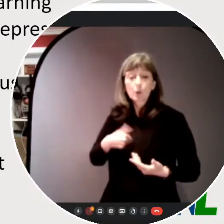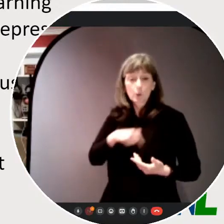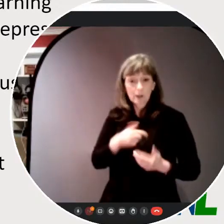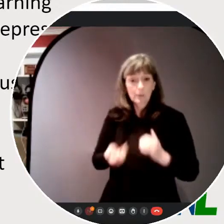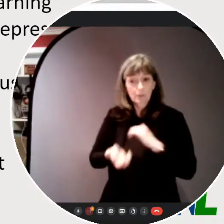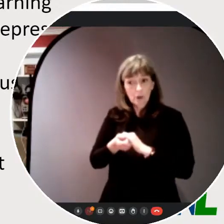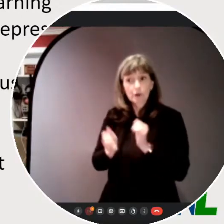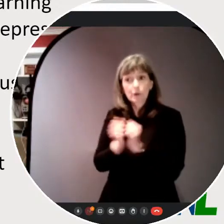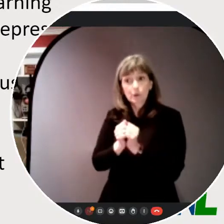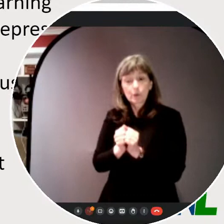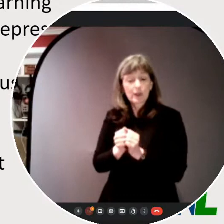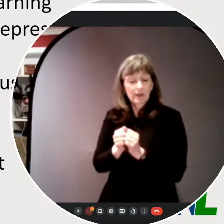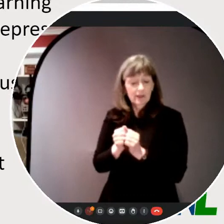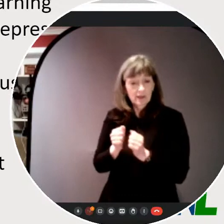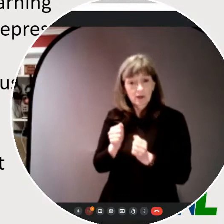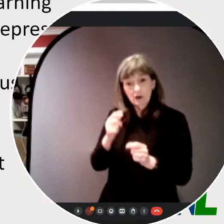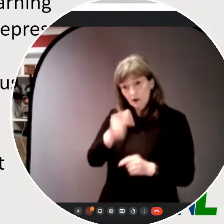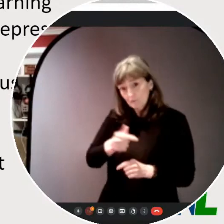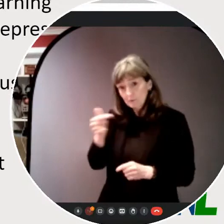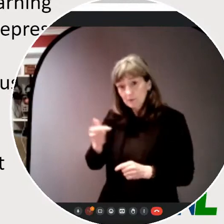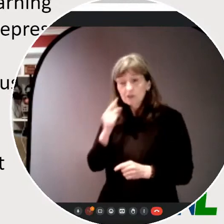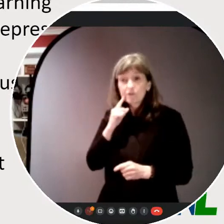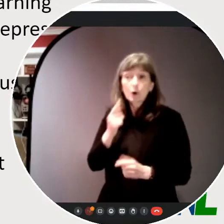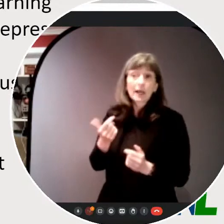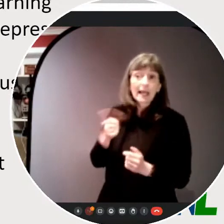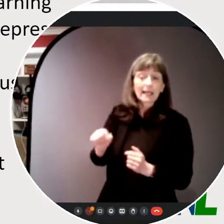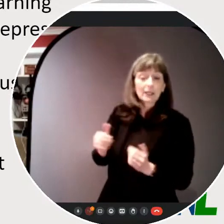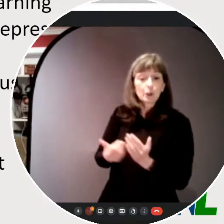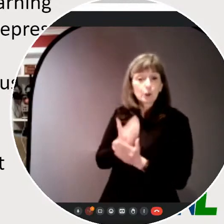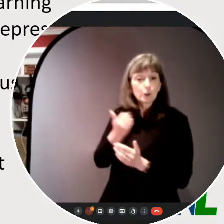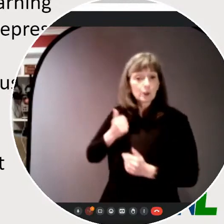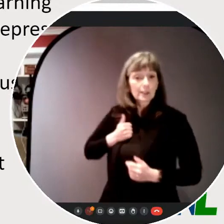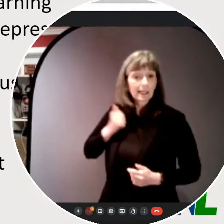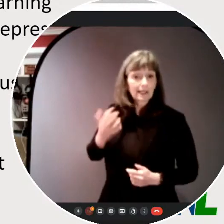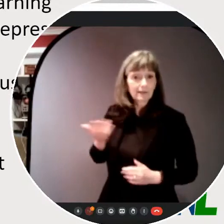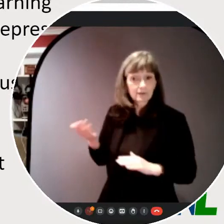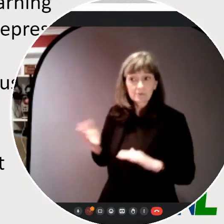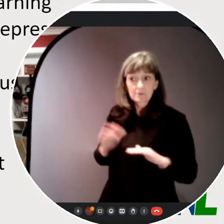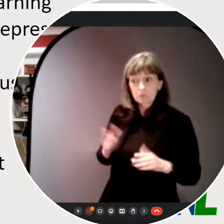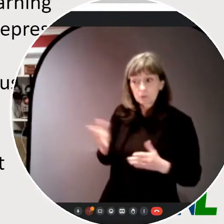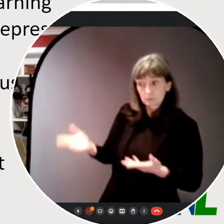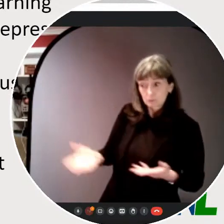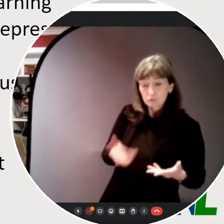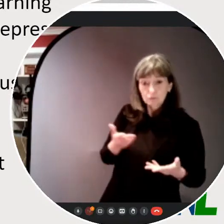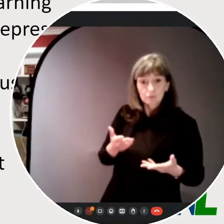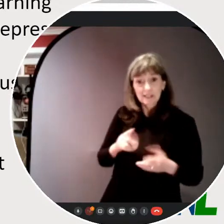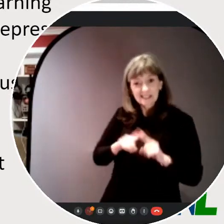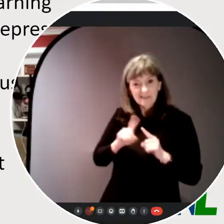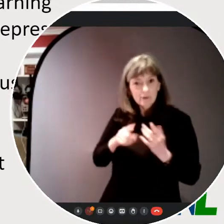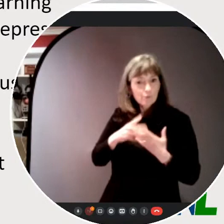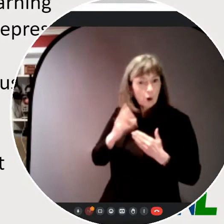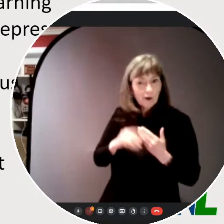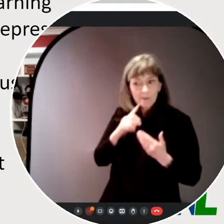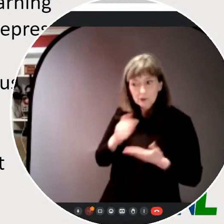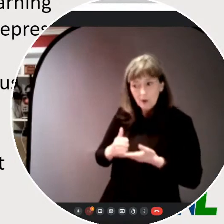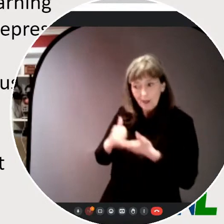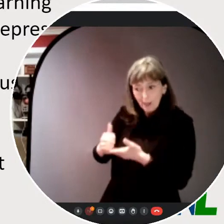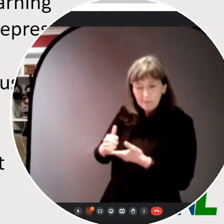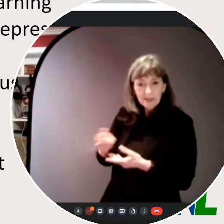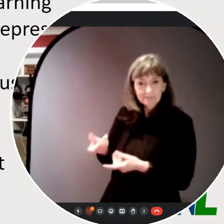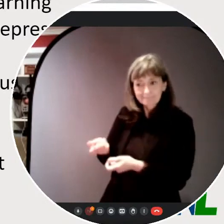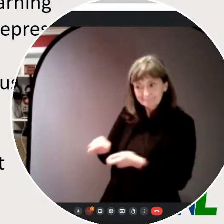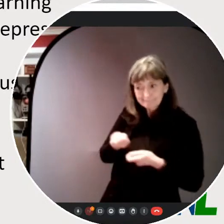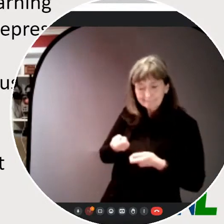New Canadian Initiative, where we bring people in. We help settle them in. We have a number of programs that we